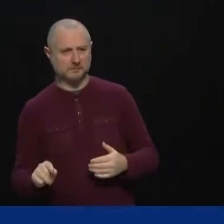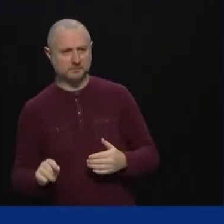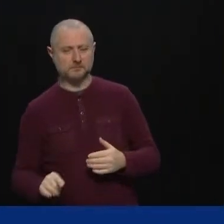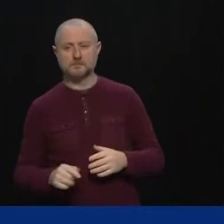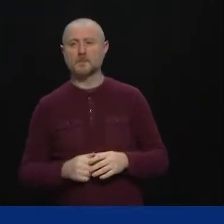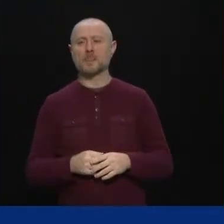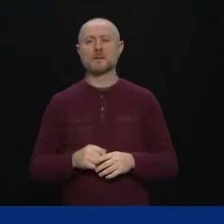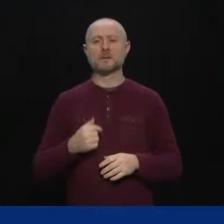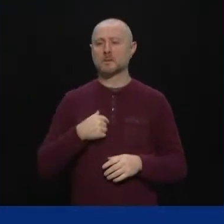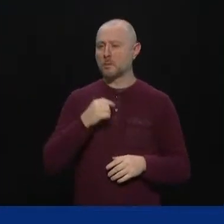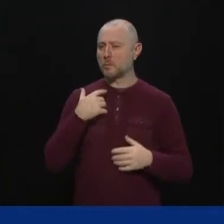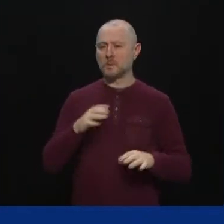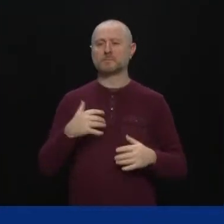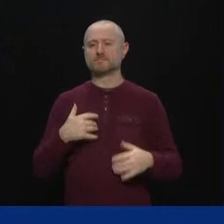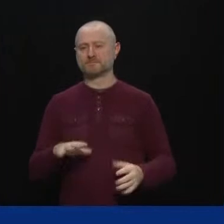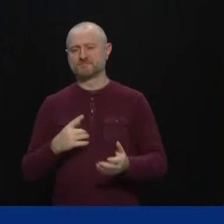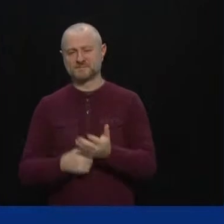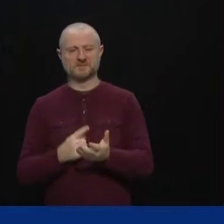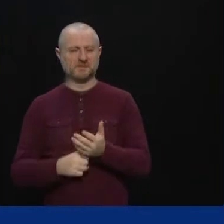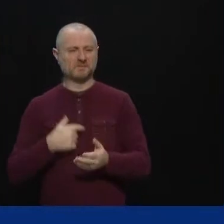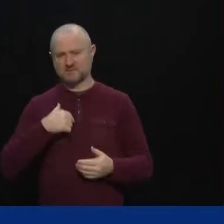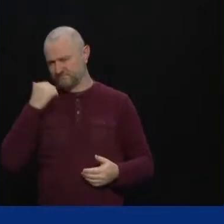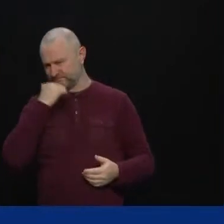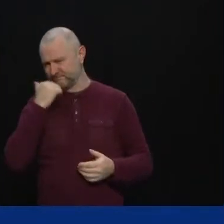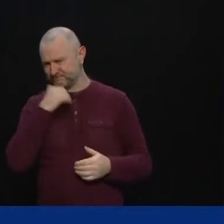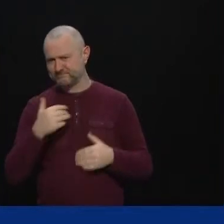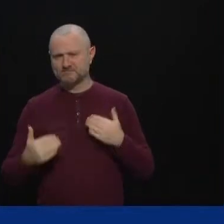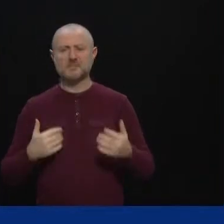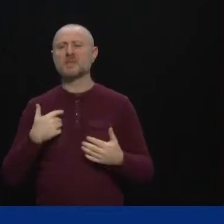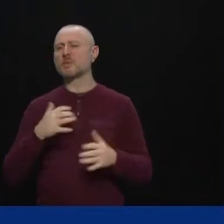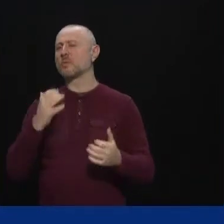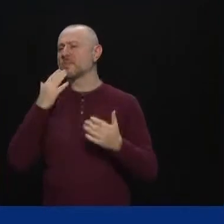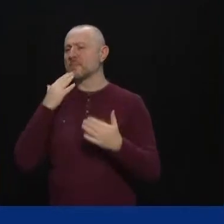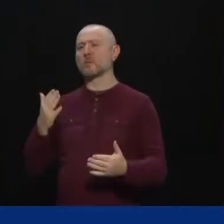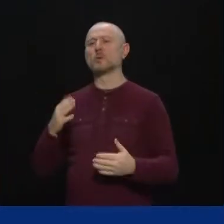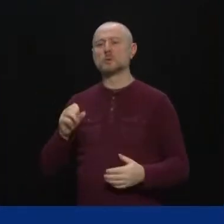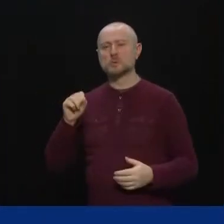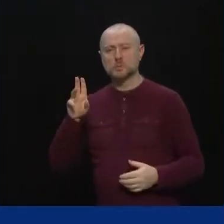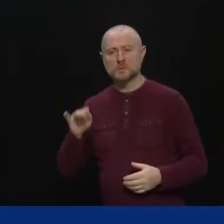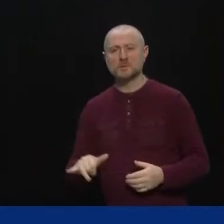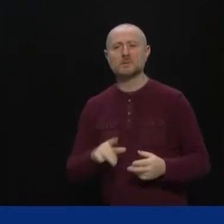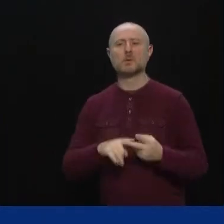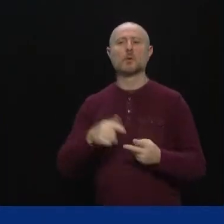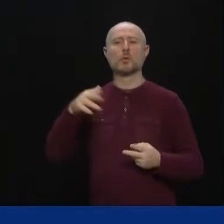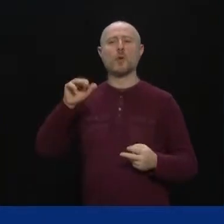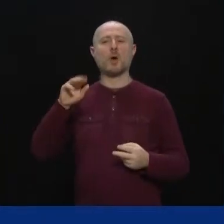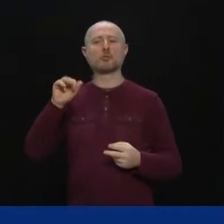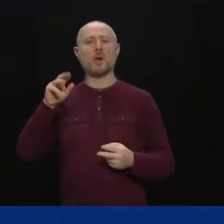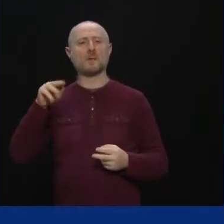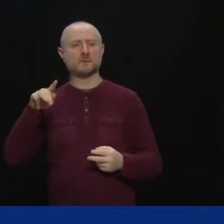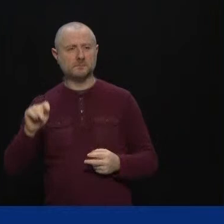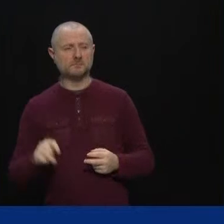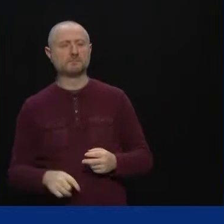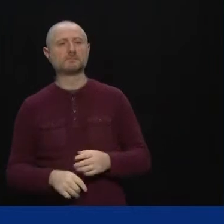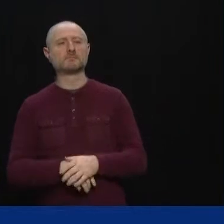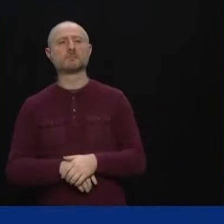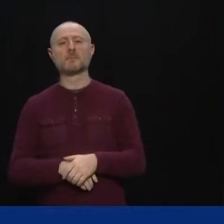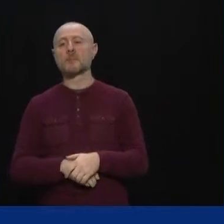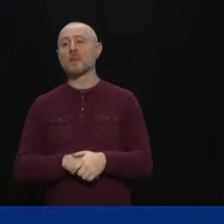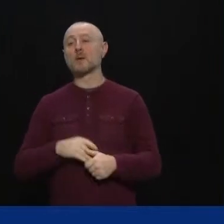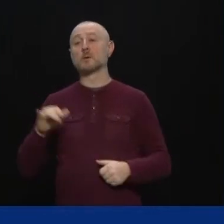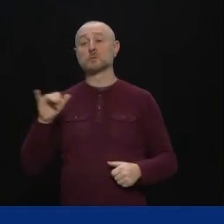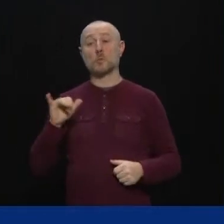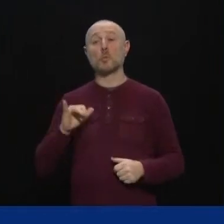a day conversations about this. So I want to thank SUNY and Quadrant, who's our testing partner on this as well. And we also have a partner in very high